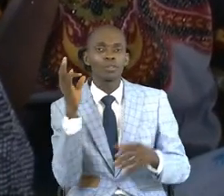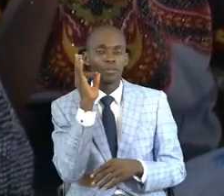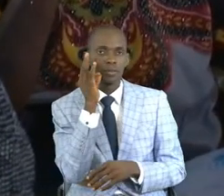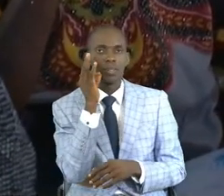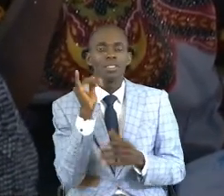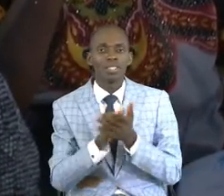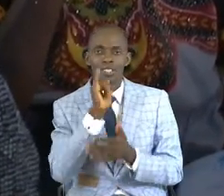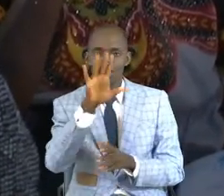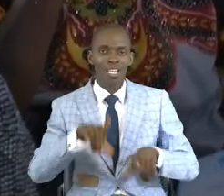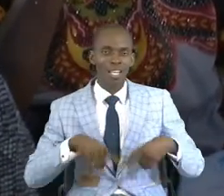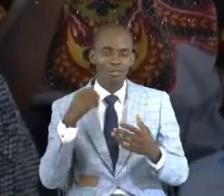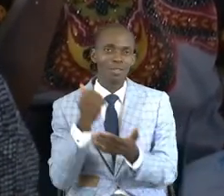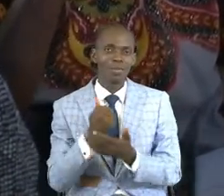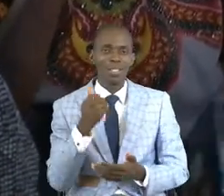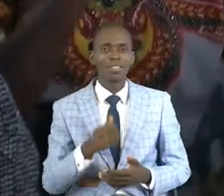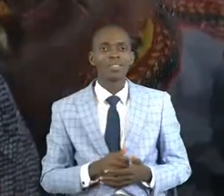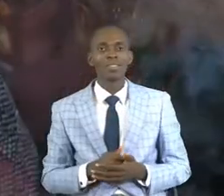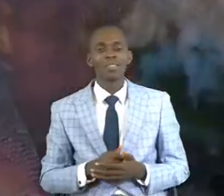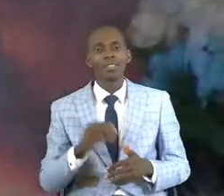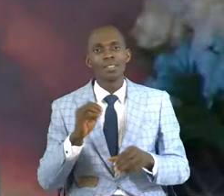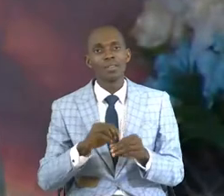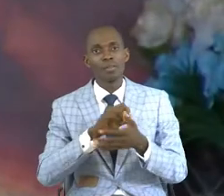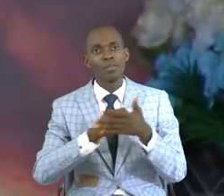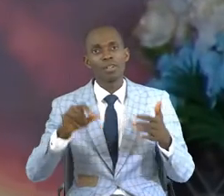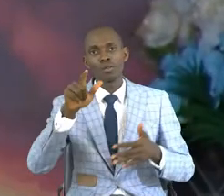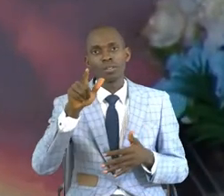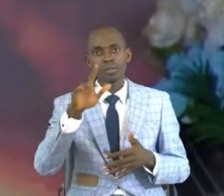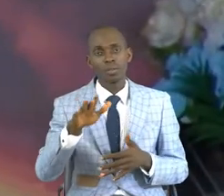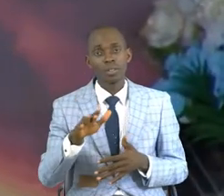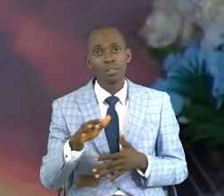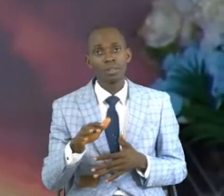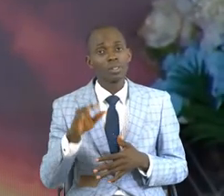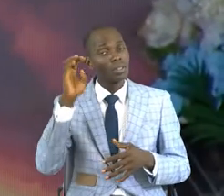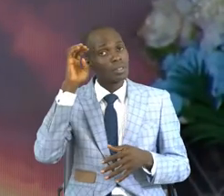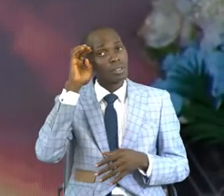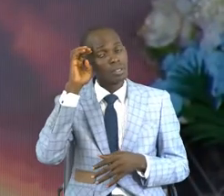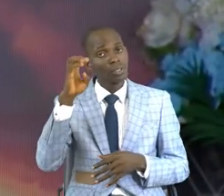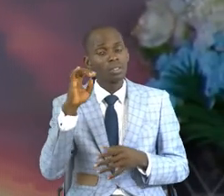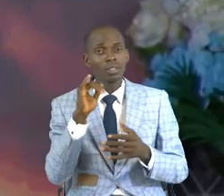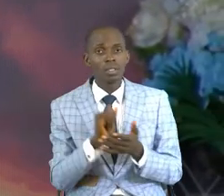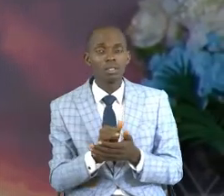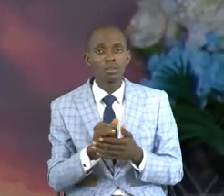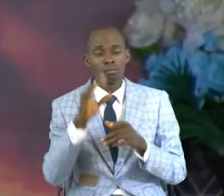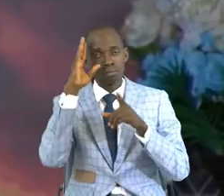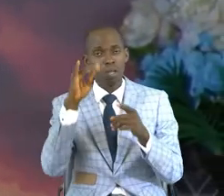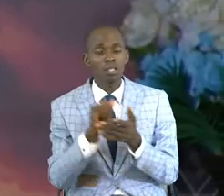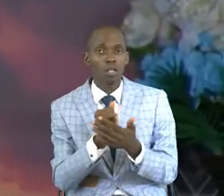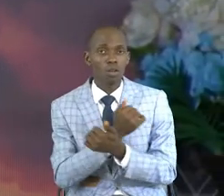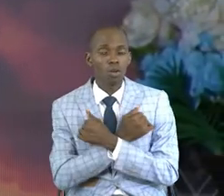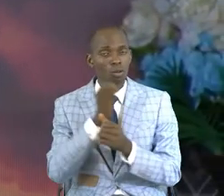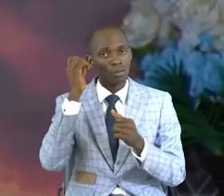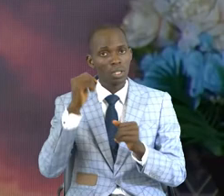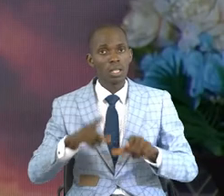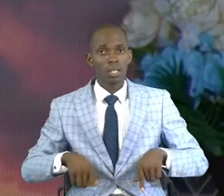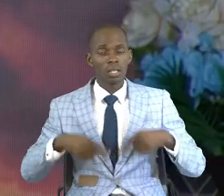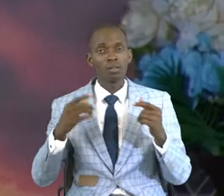life. Look at verse 25. He that loveth his life shall lose